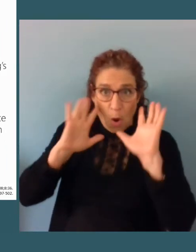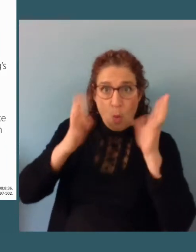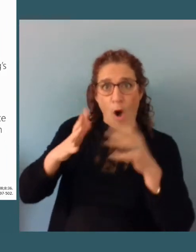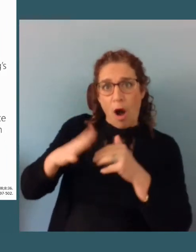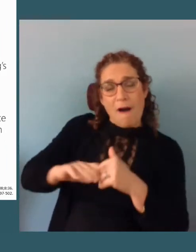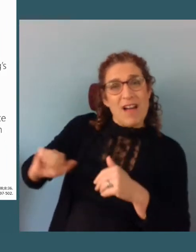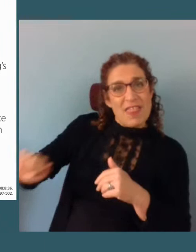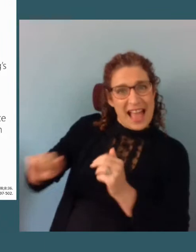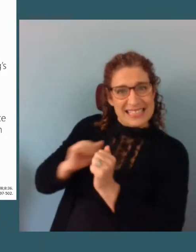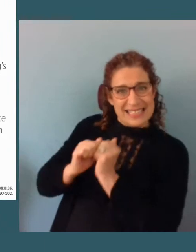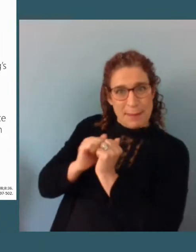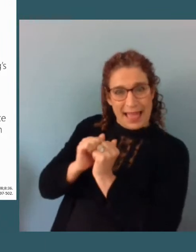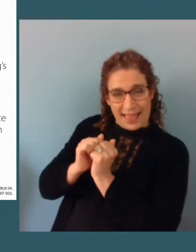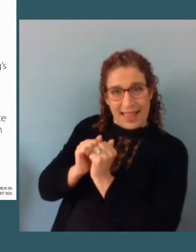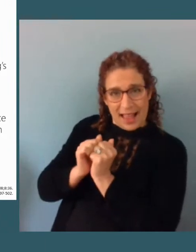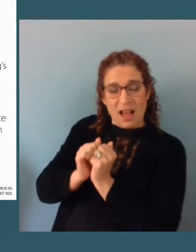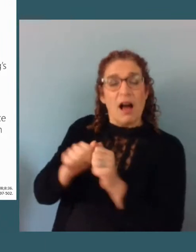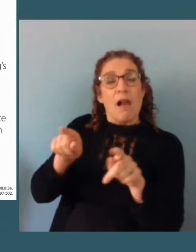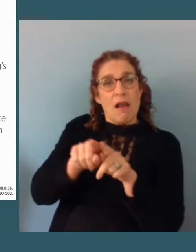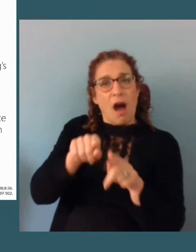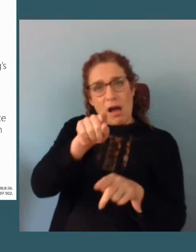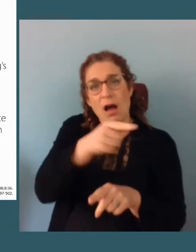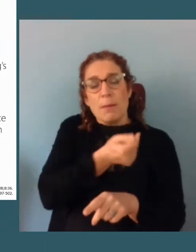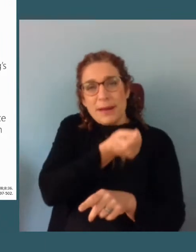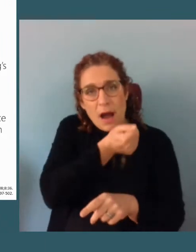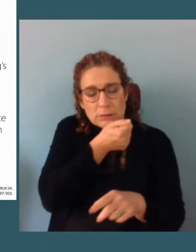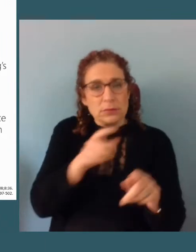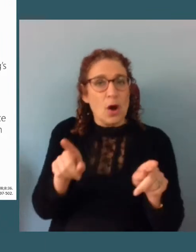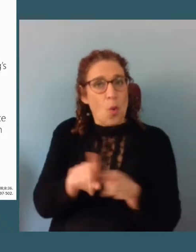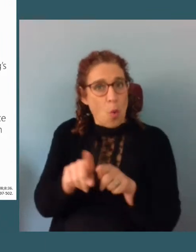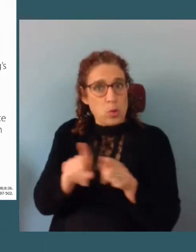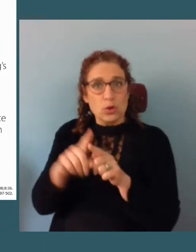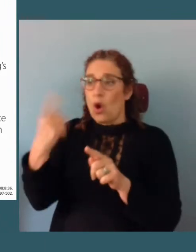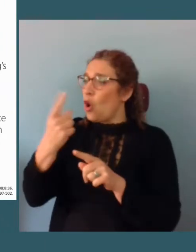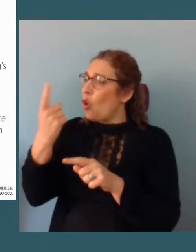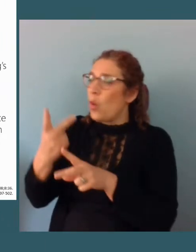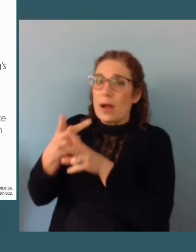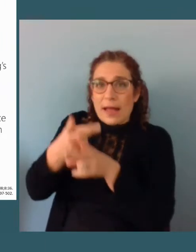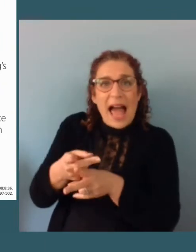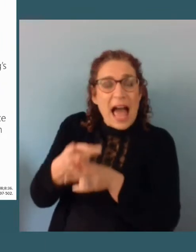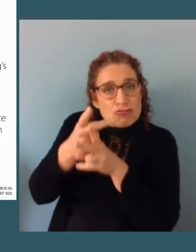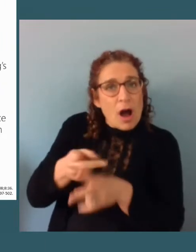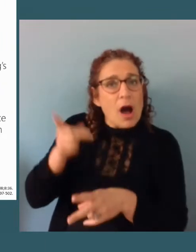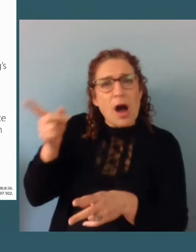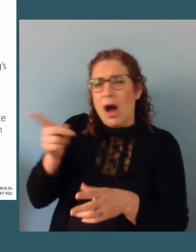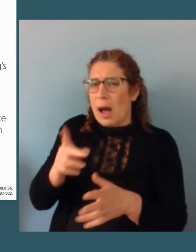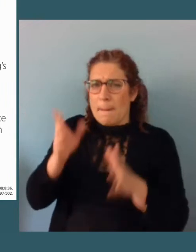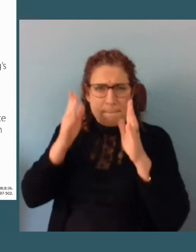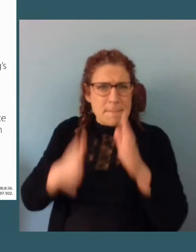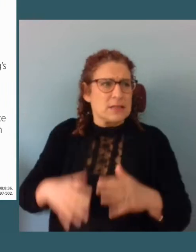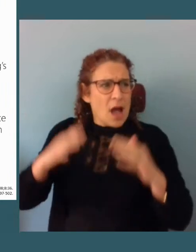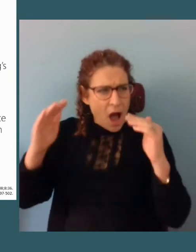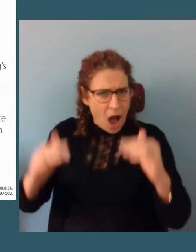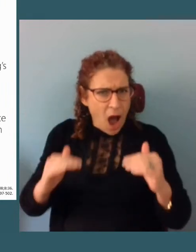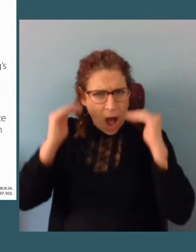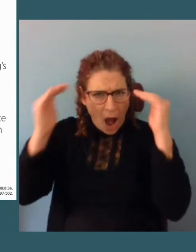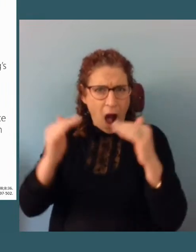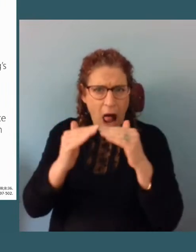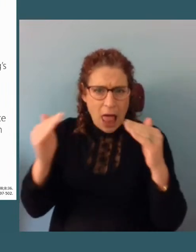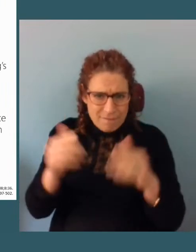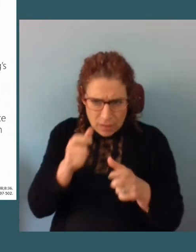well-being, their peanut allergy. We also know that carers are instructed to maintain a very high level of vigilance,